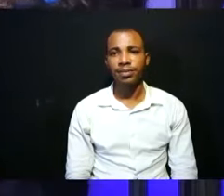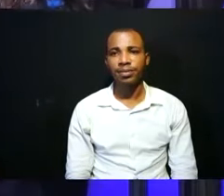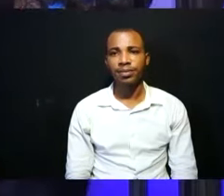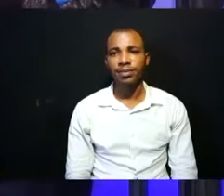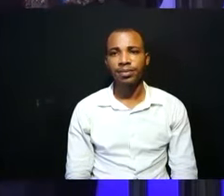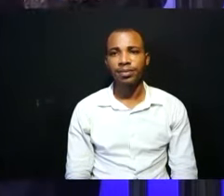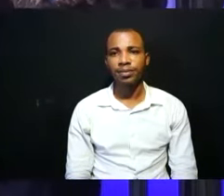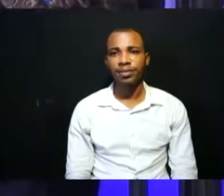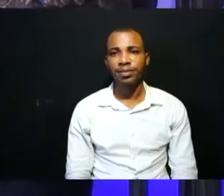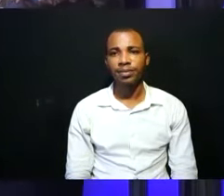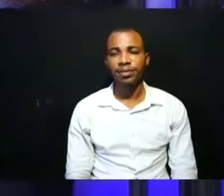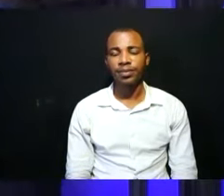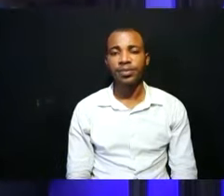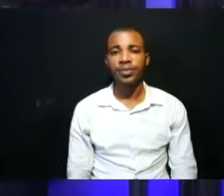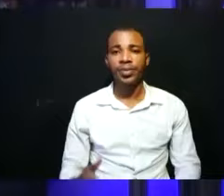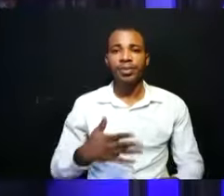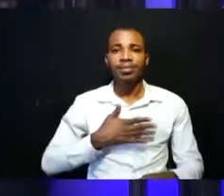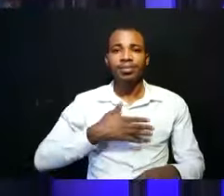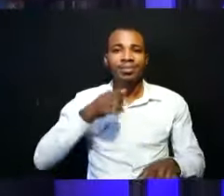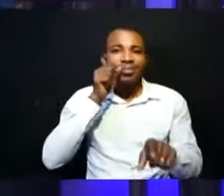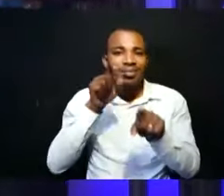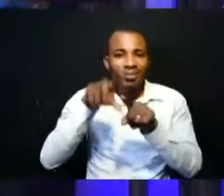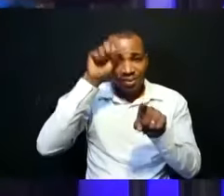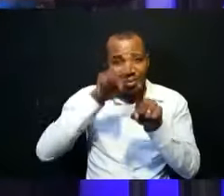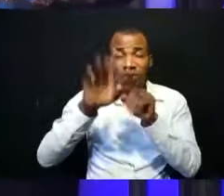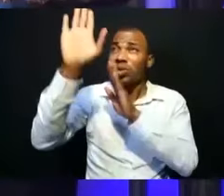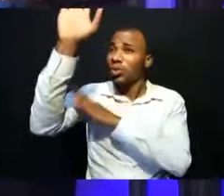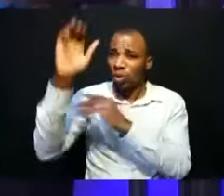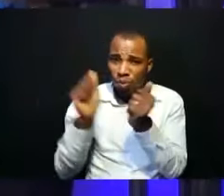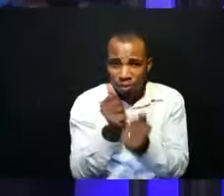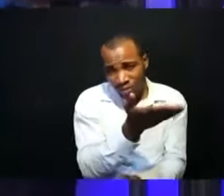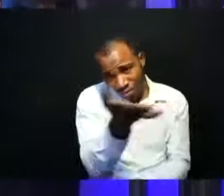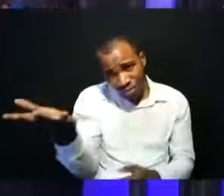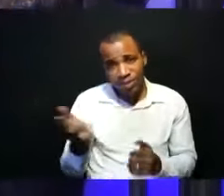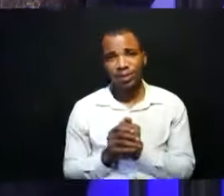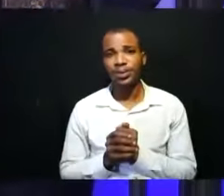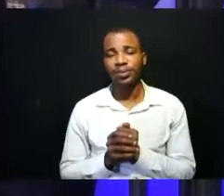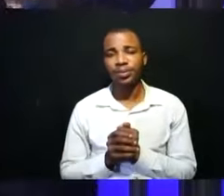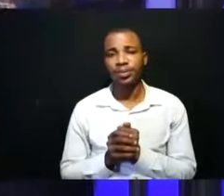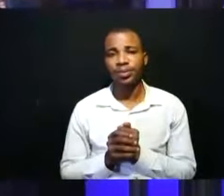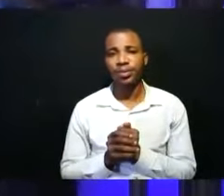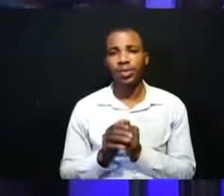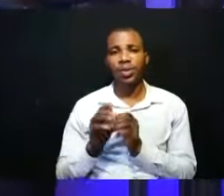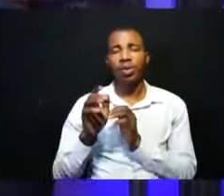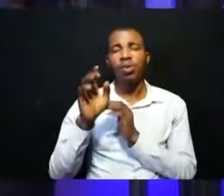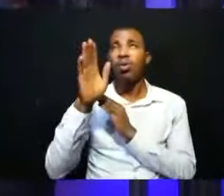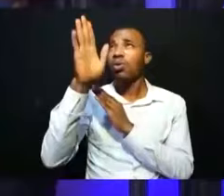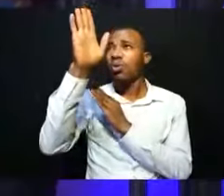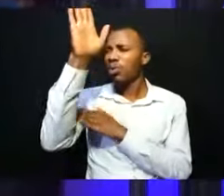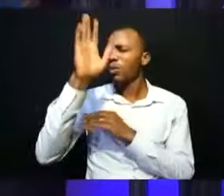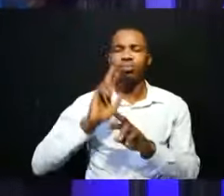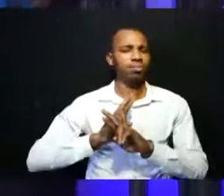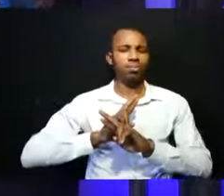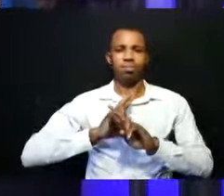awonwade esi won asem no so den. Brothers and sisters, God is with us. And you are no matter for And he is prepared to work with